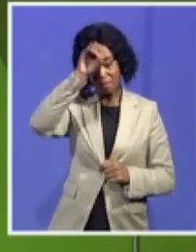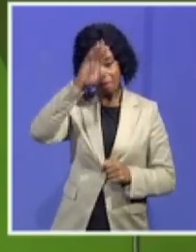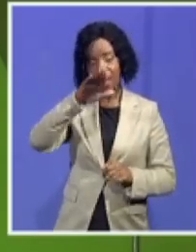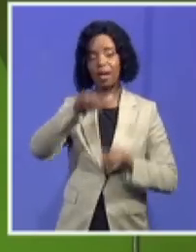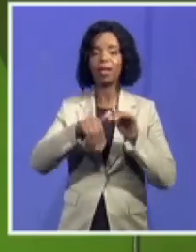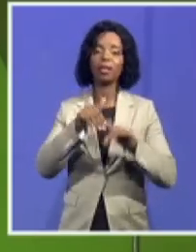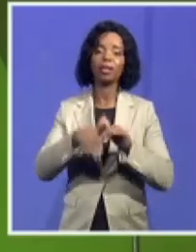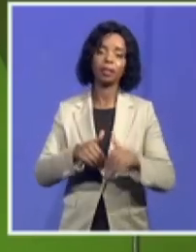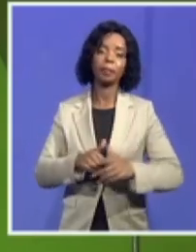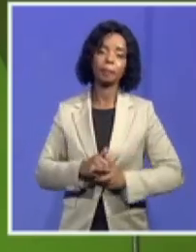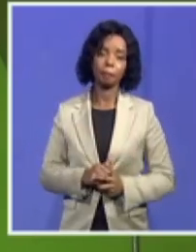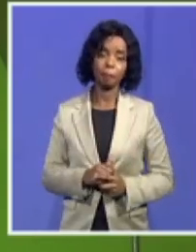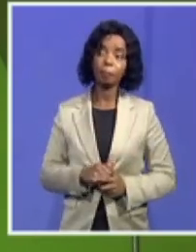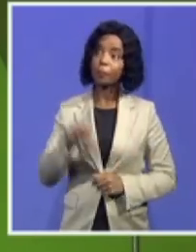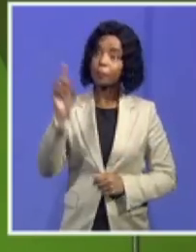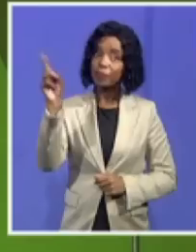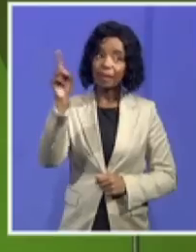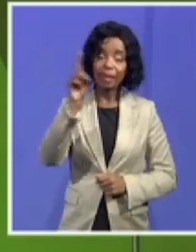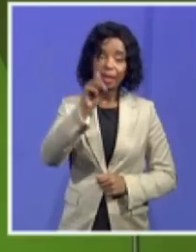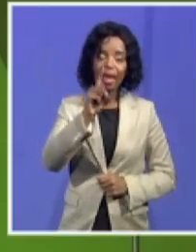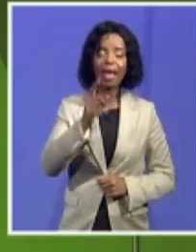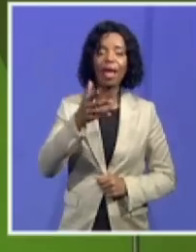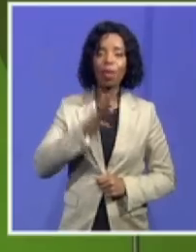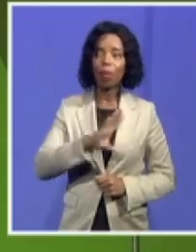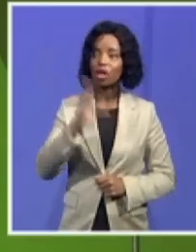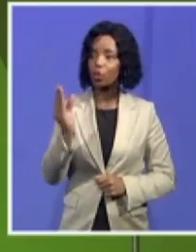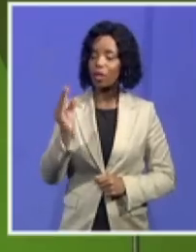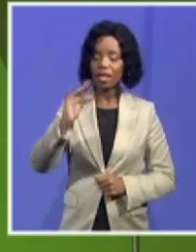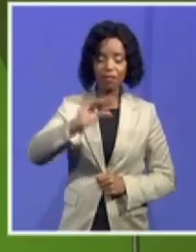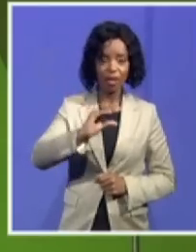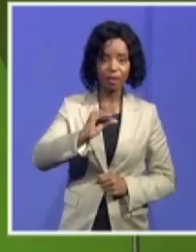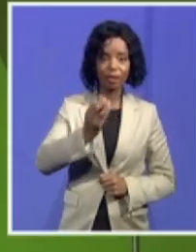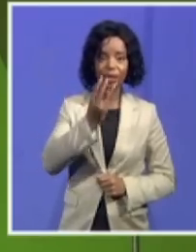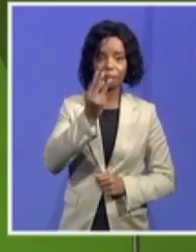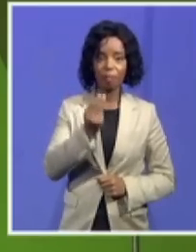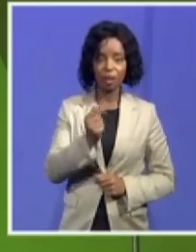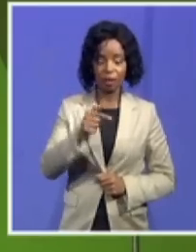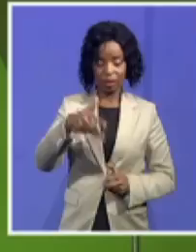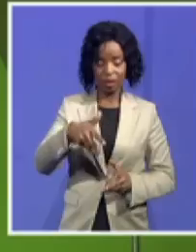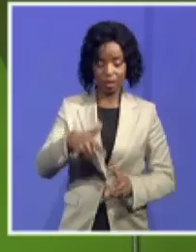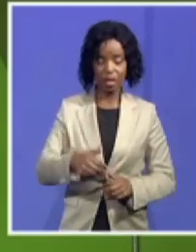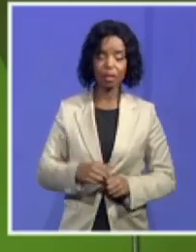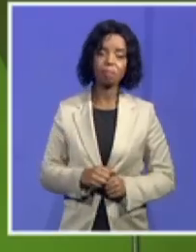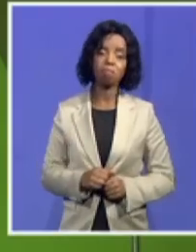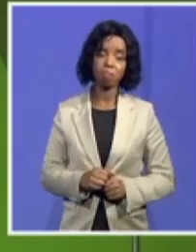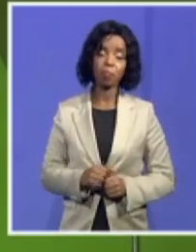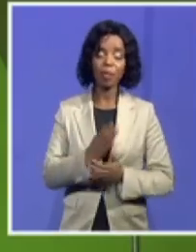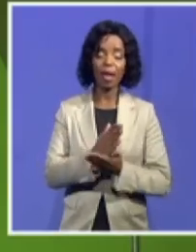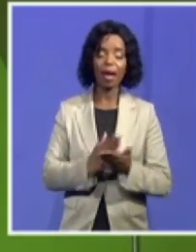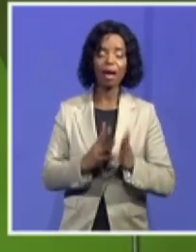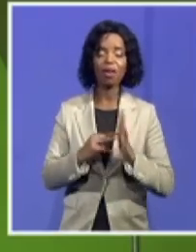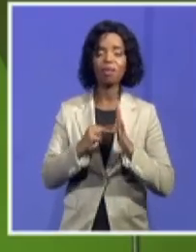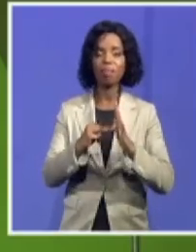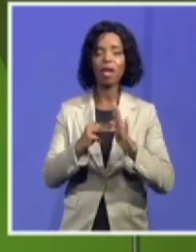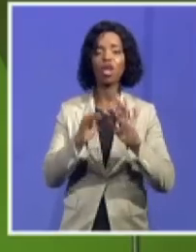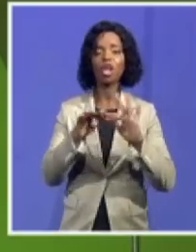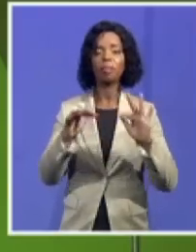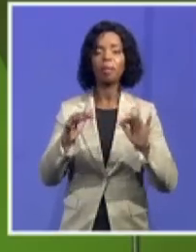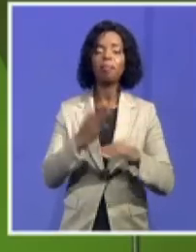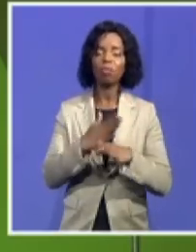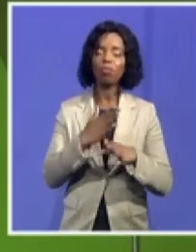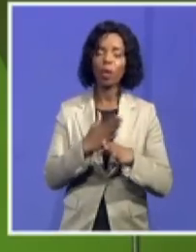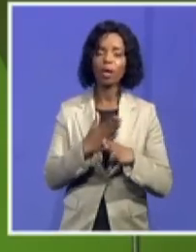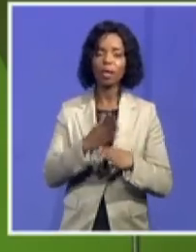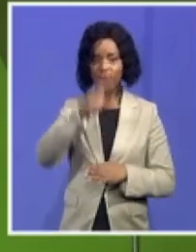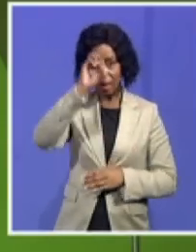and directly employs more than 500,000 people. In the past, however, it employed many